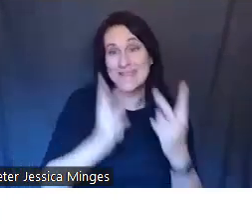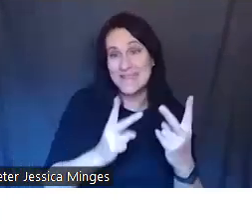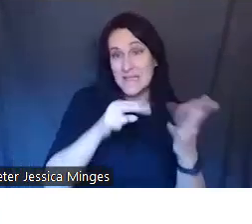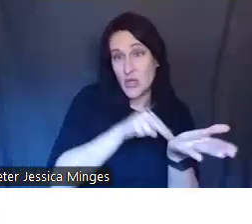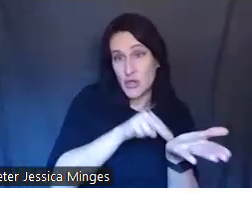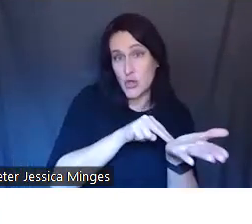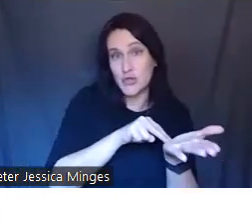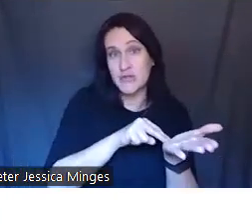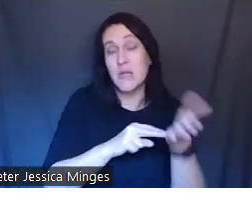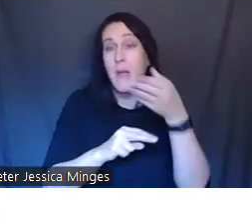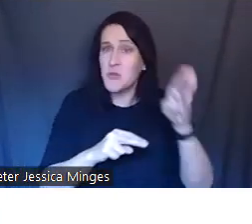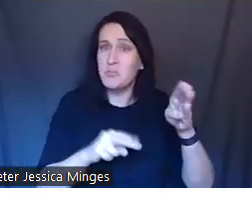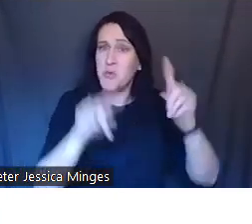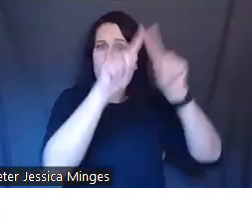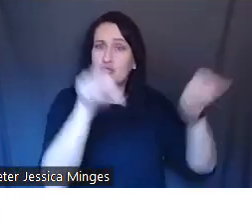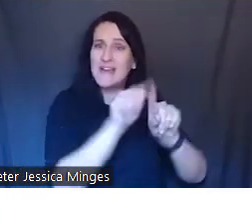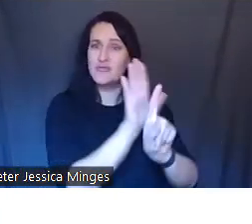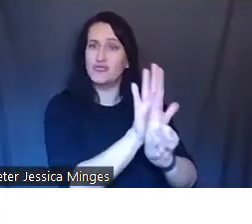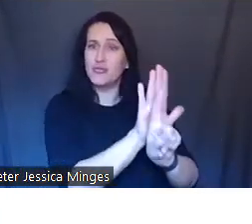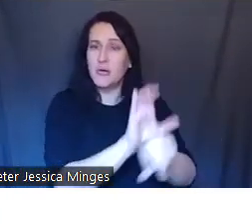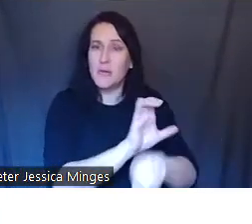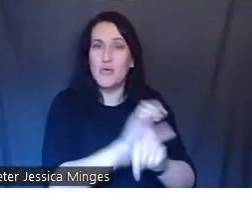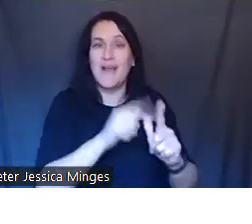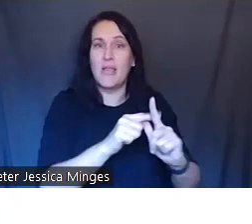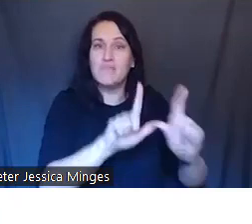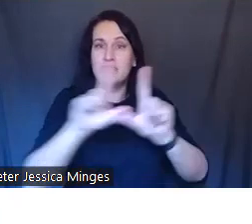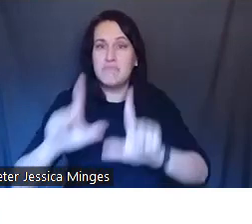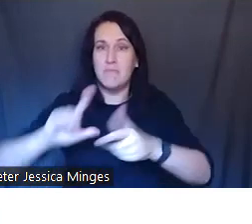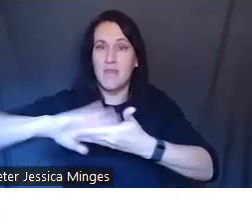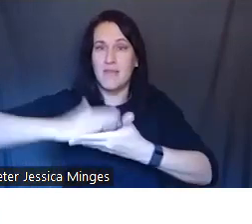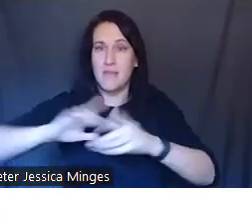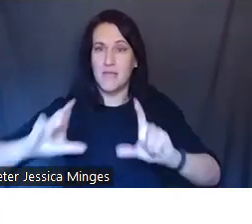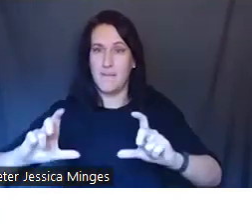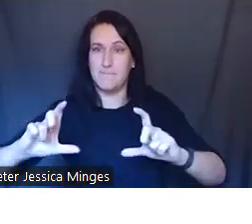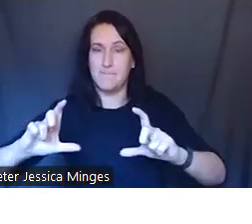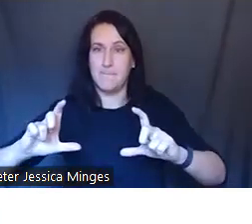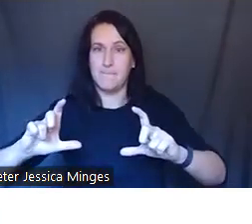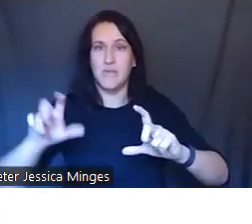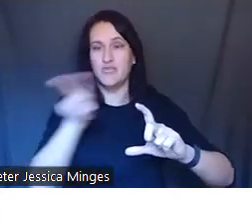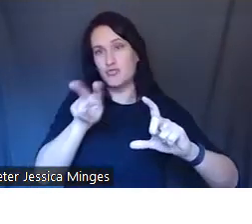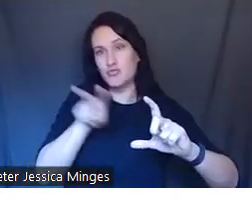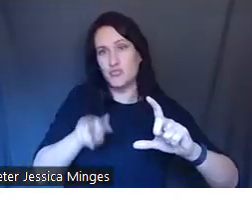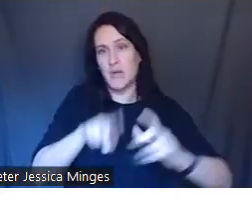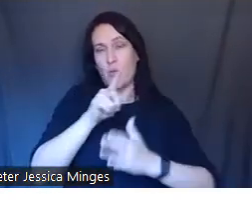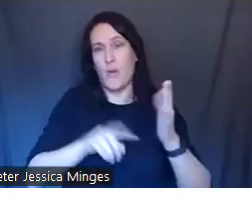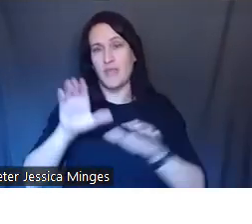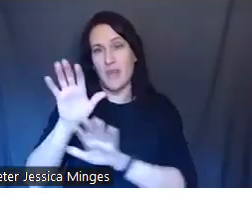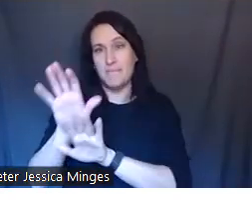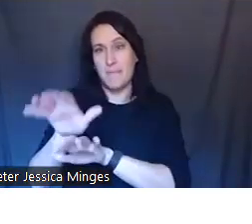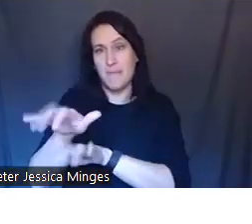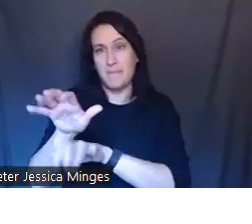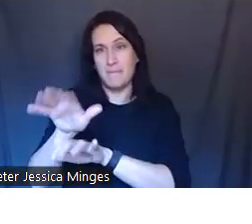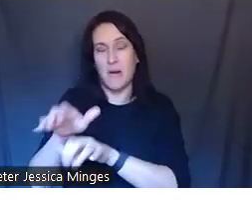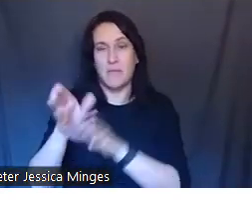blue screen is her computer, and then on her laptop, she is reading what the CART person is